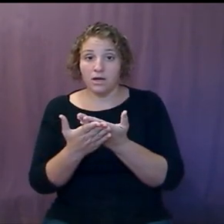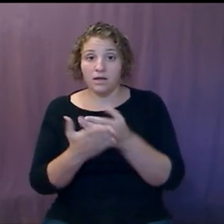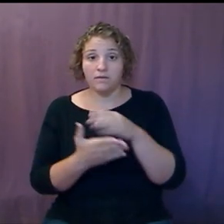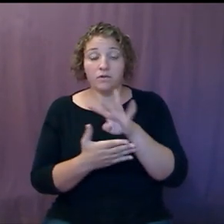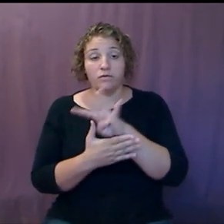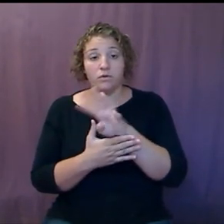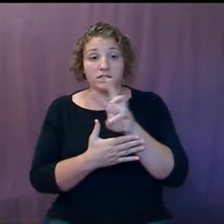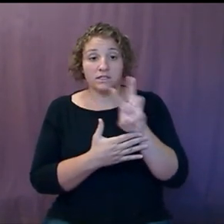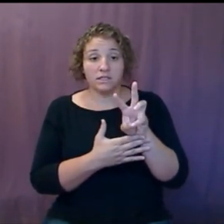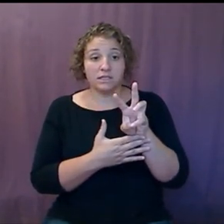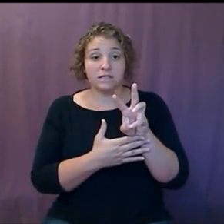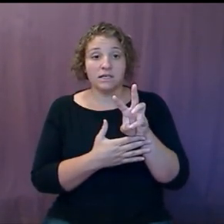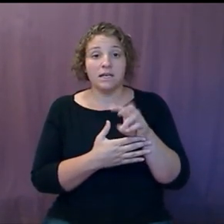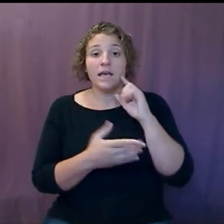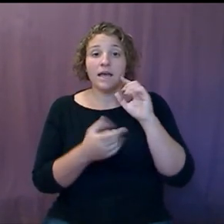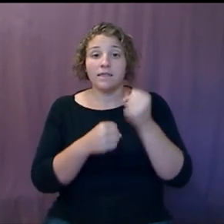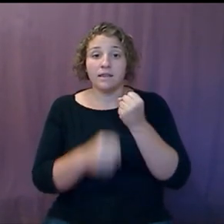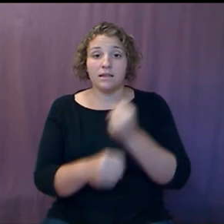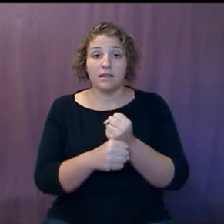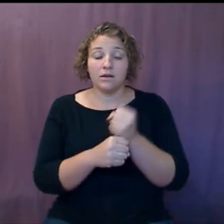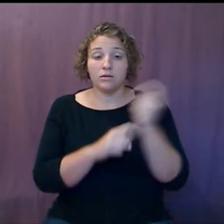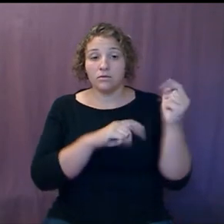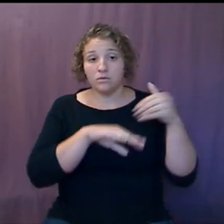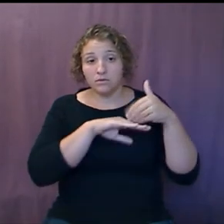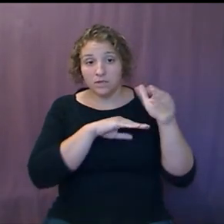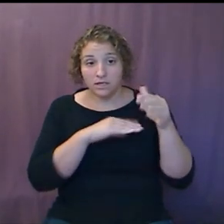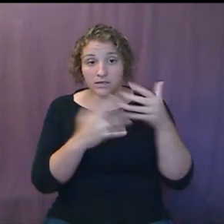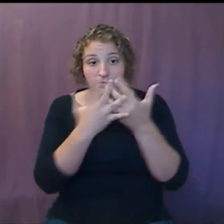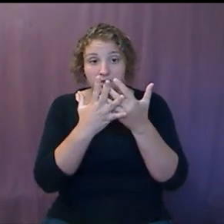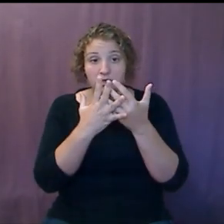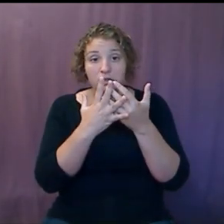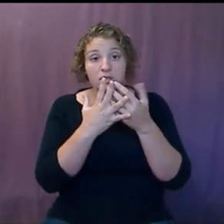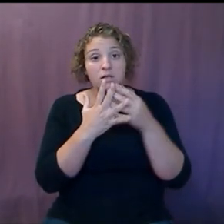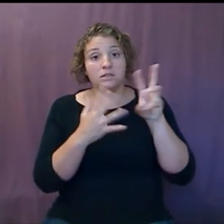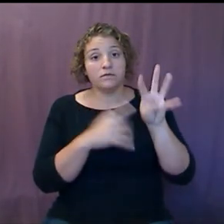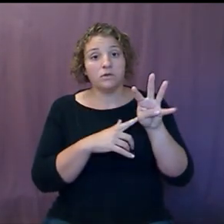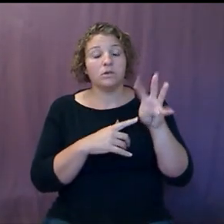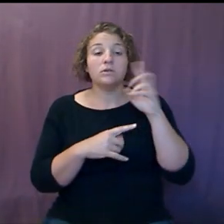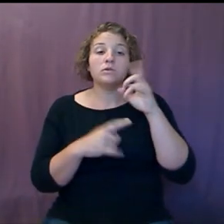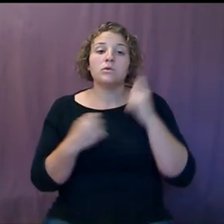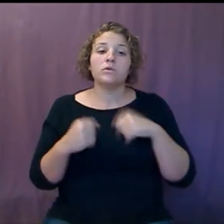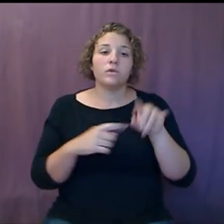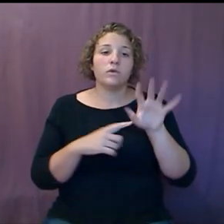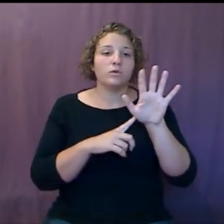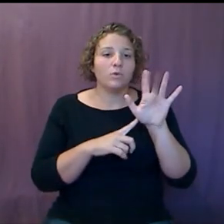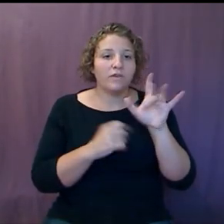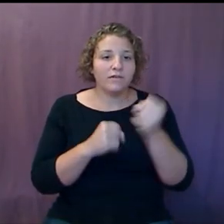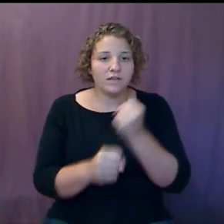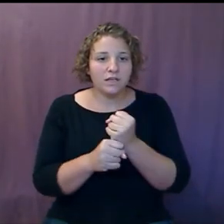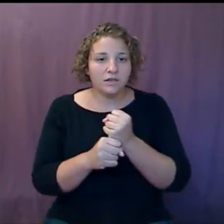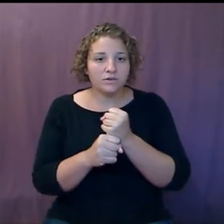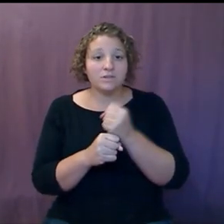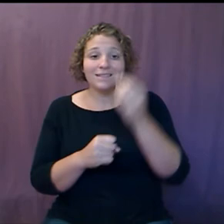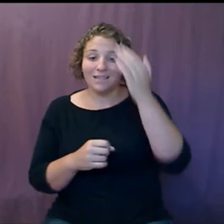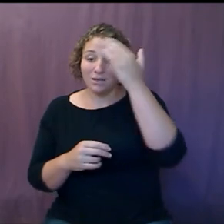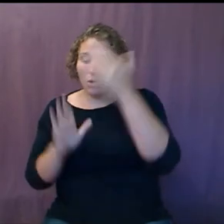year that they were incarcerated 64 and so for 25 years Nelson Mandela was known as prisoner four six six six four